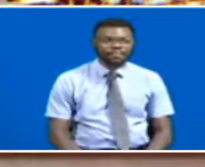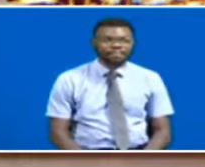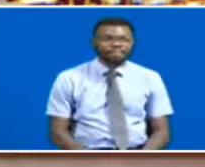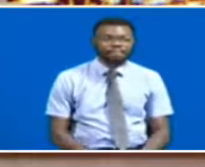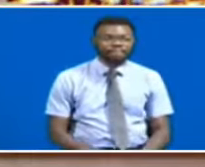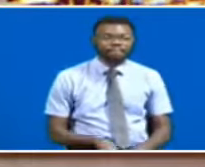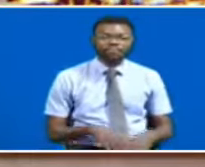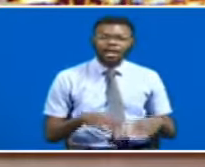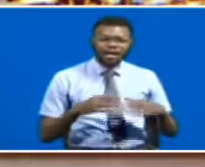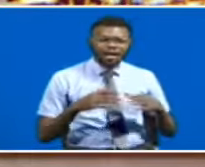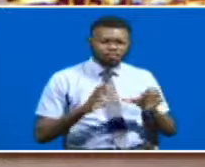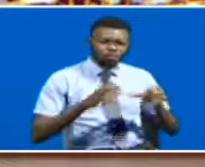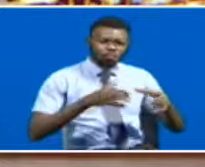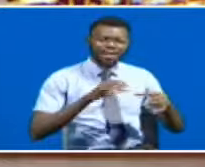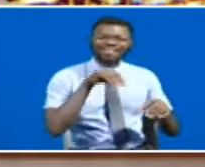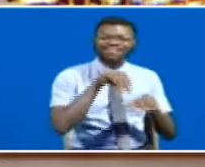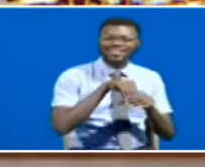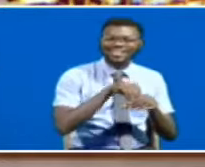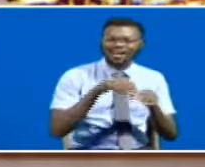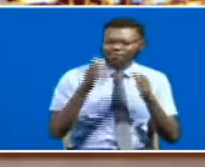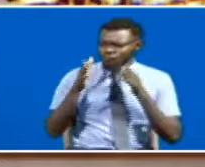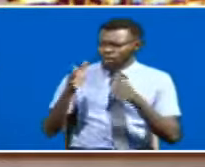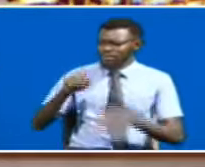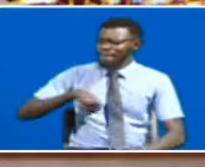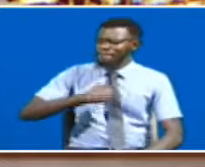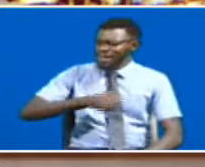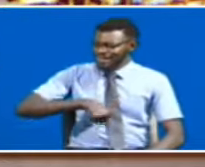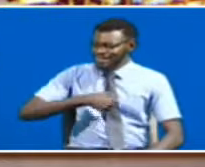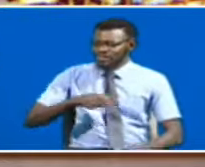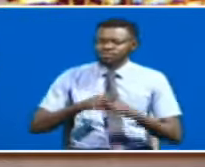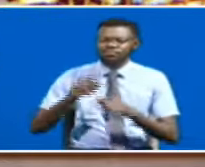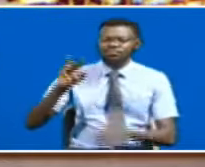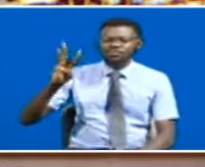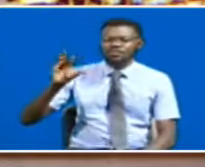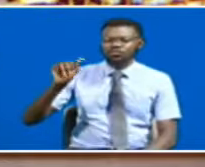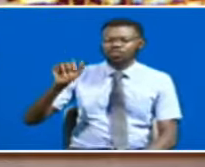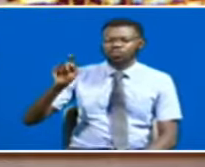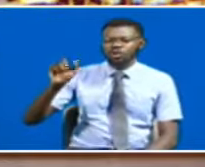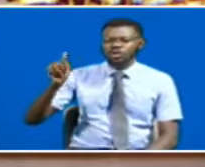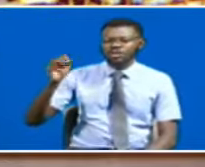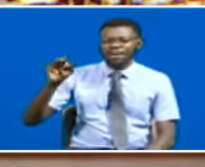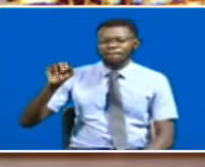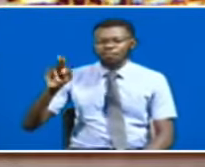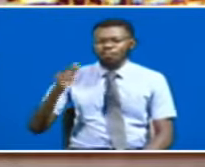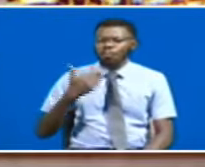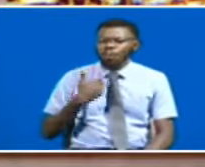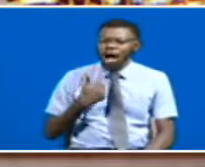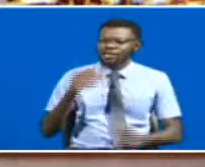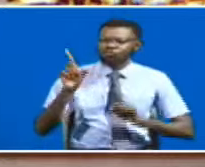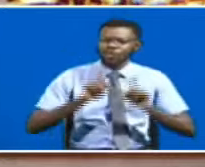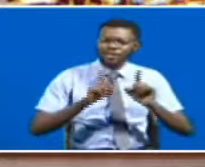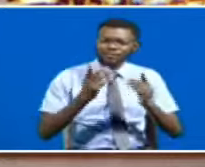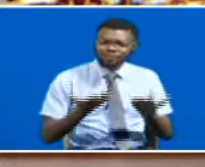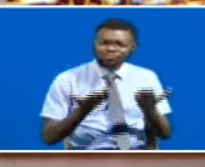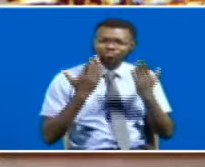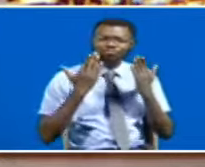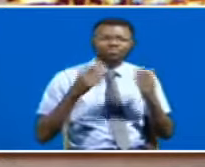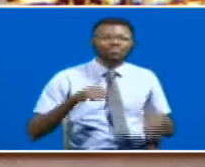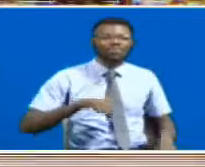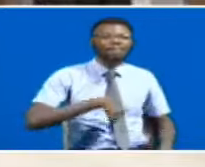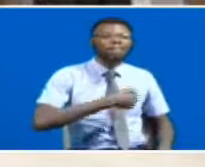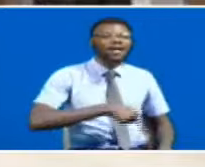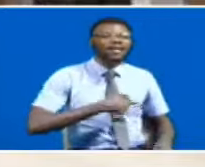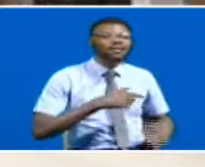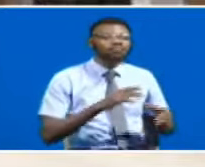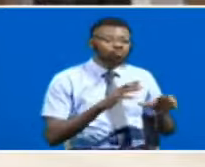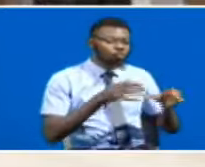Investors have embarked on expanding resorts in Malindi and Watamu to revamp the tourism sector and bring back the lost glory. In Malindi,